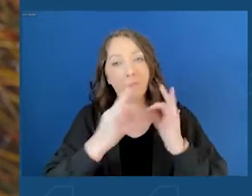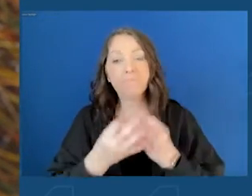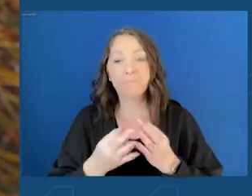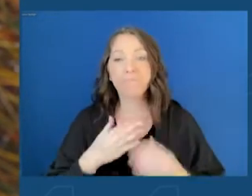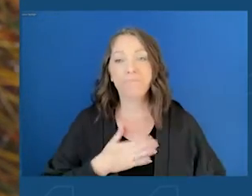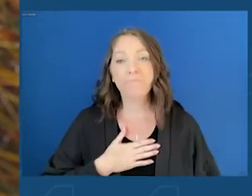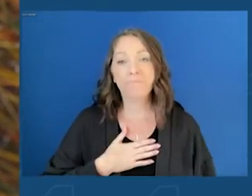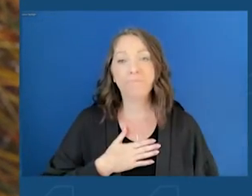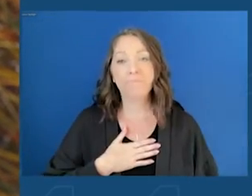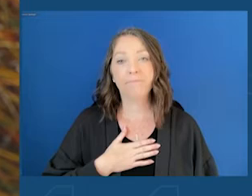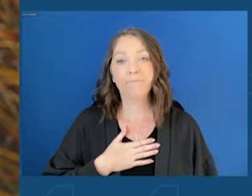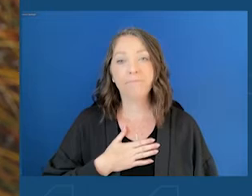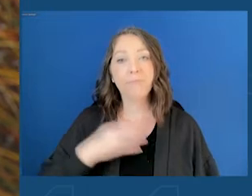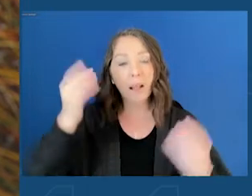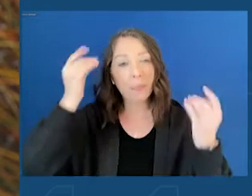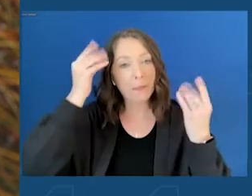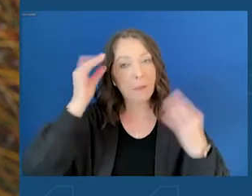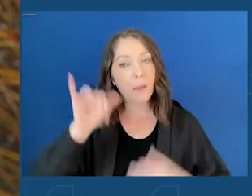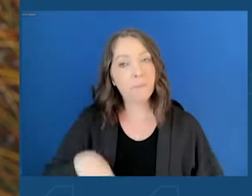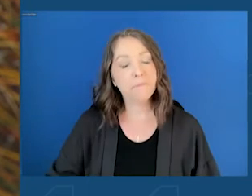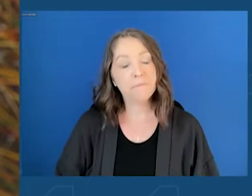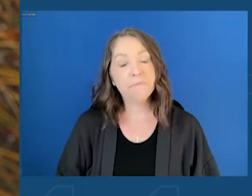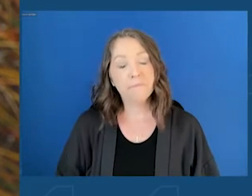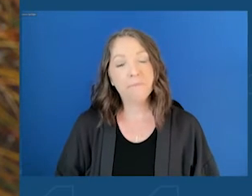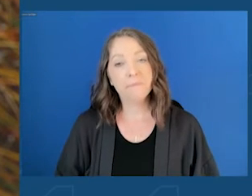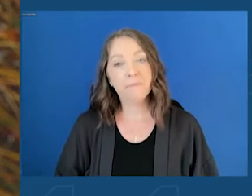Let that sink in.